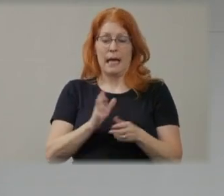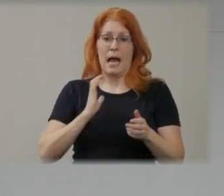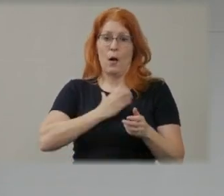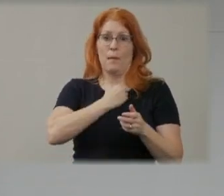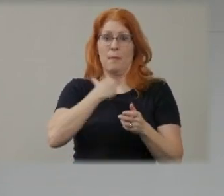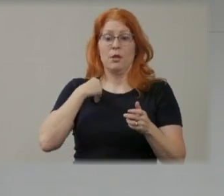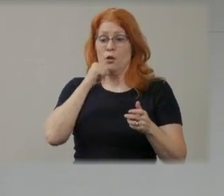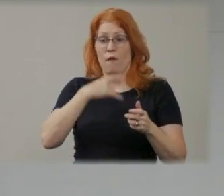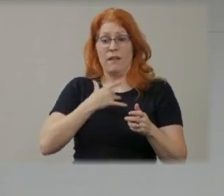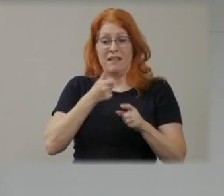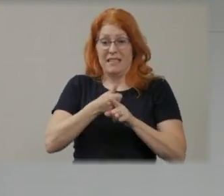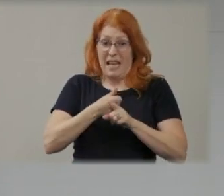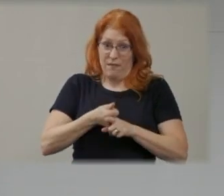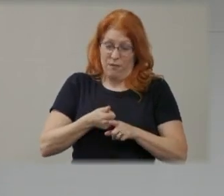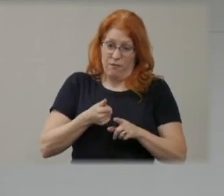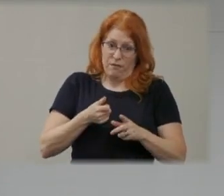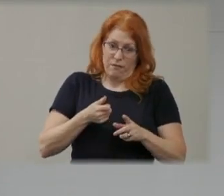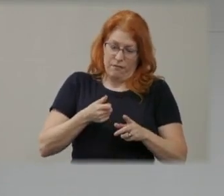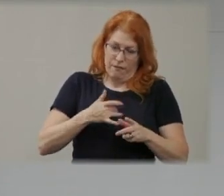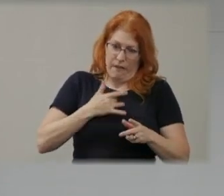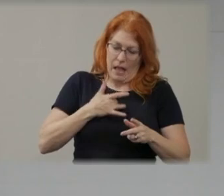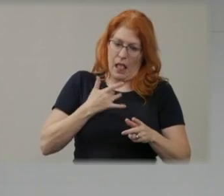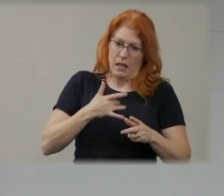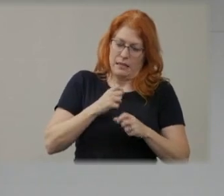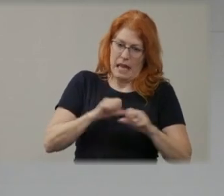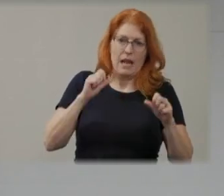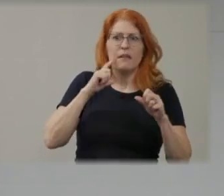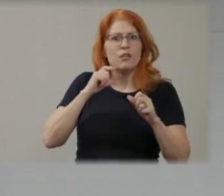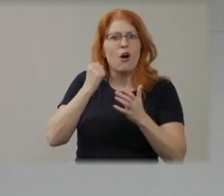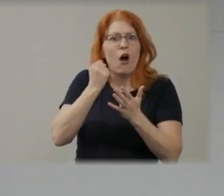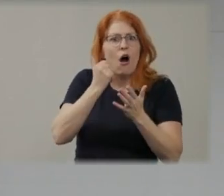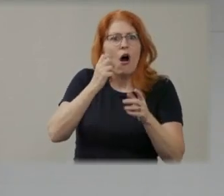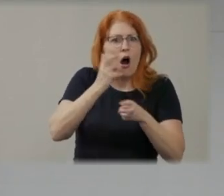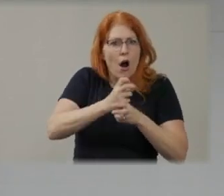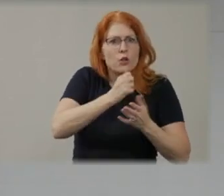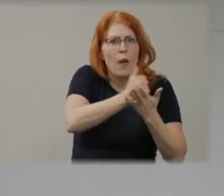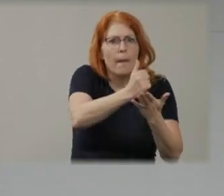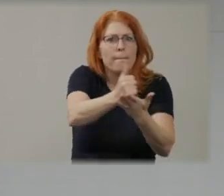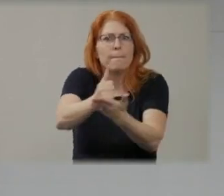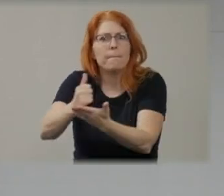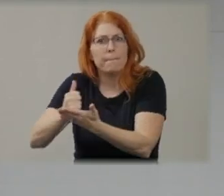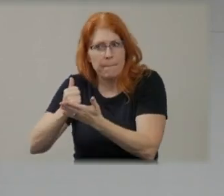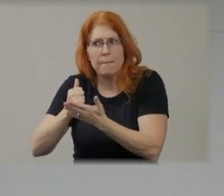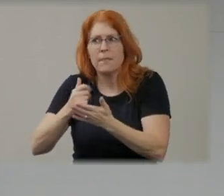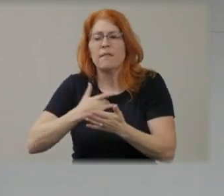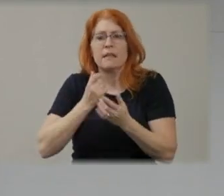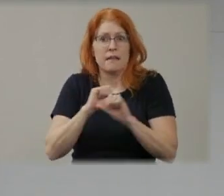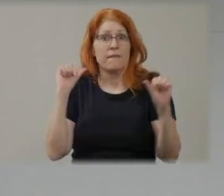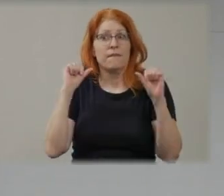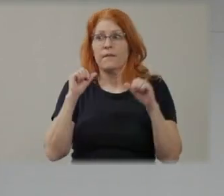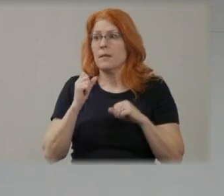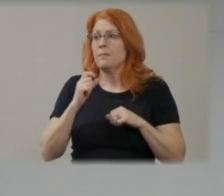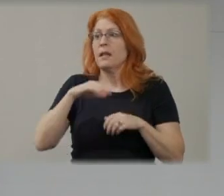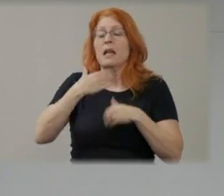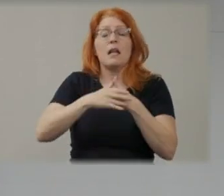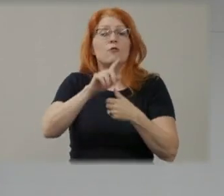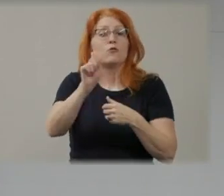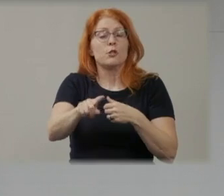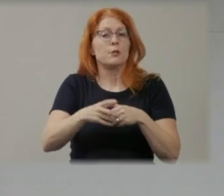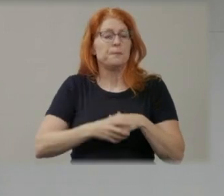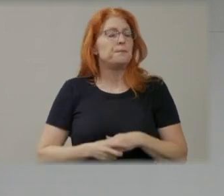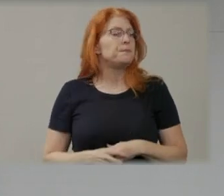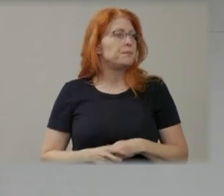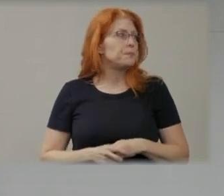feeling safe yourself. And I think that was a great message that we got out there at the beginning of the pandemic. So the next question, and